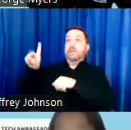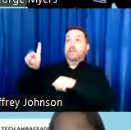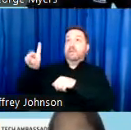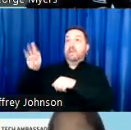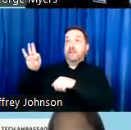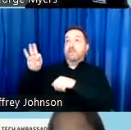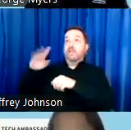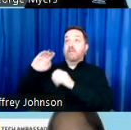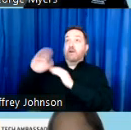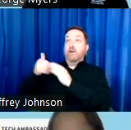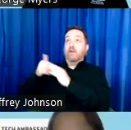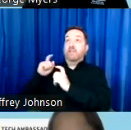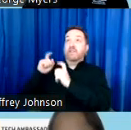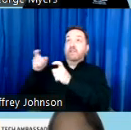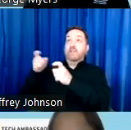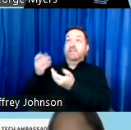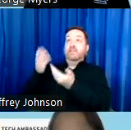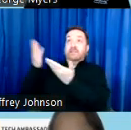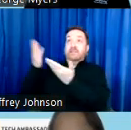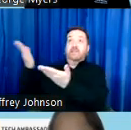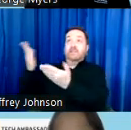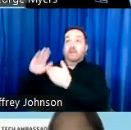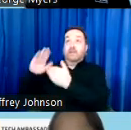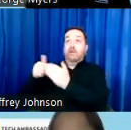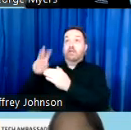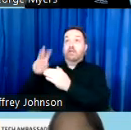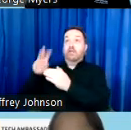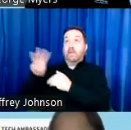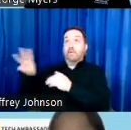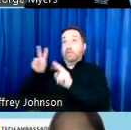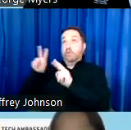and all of those websites that we were looking at during our event today.